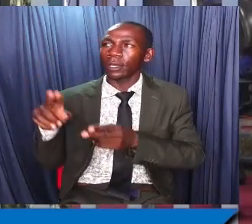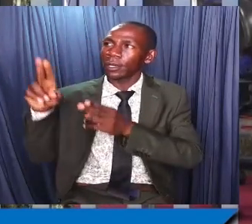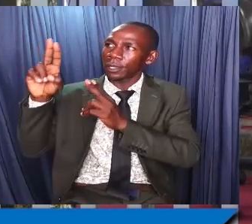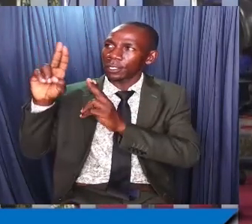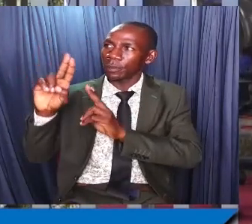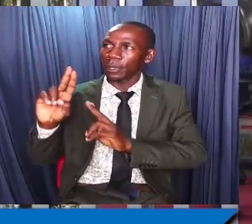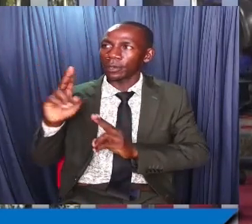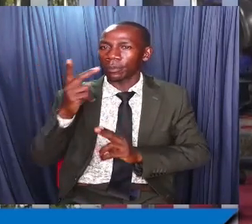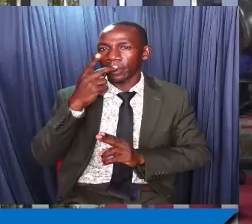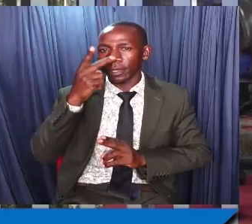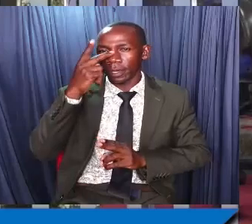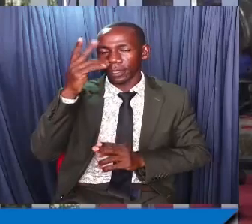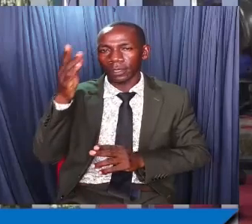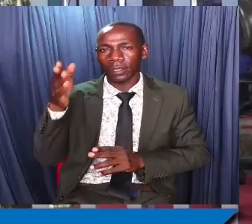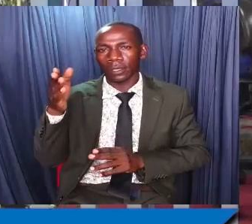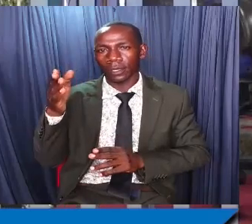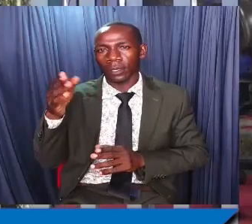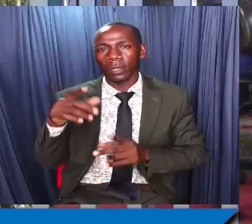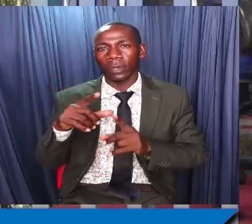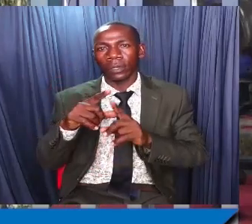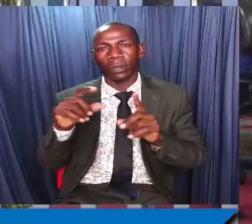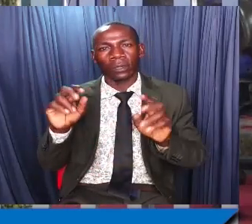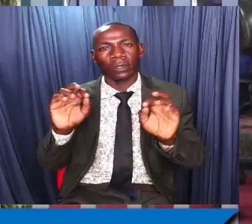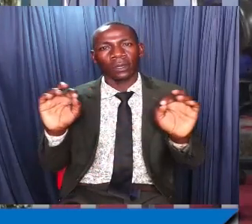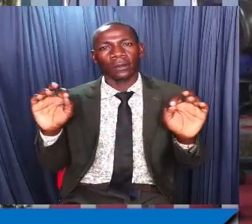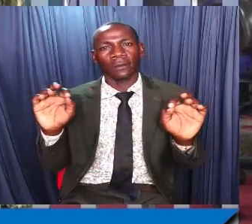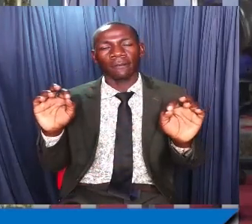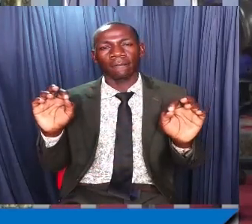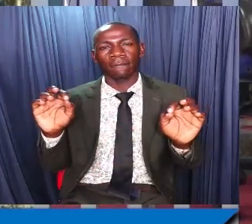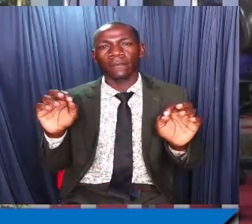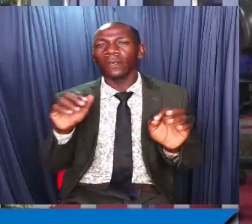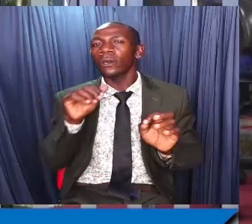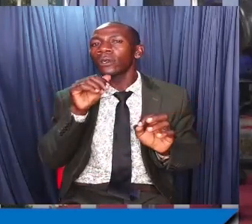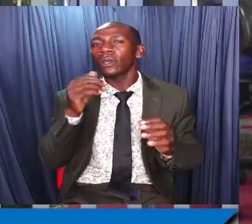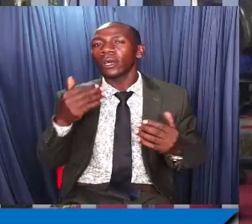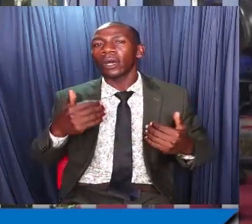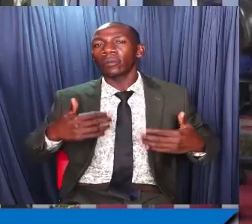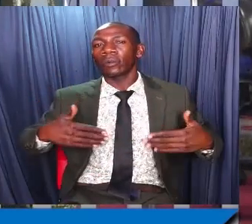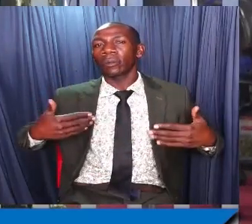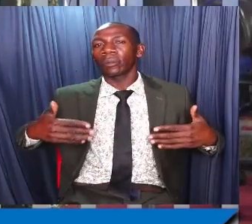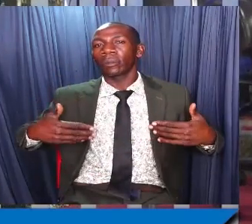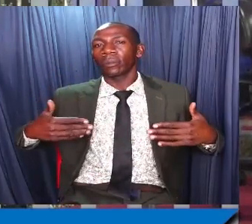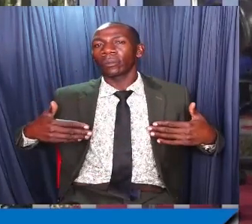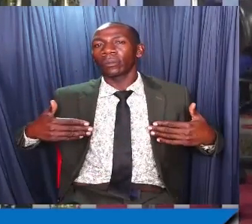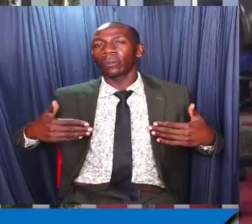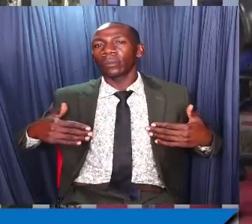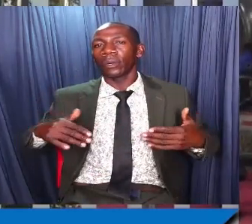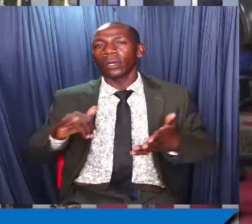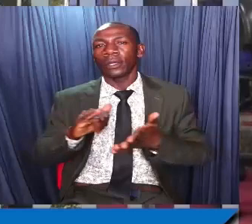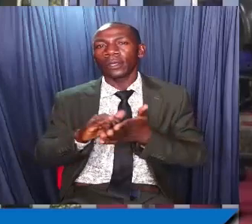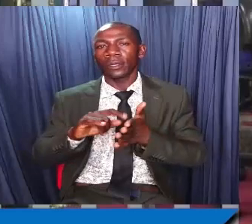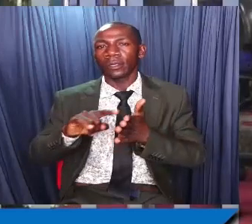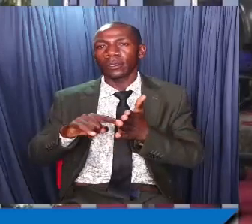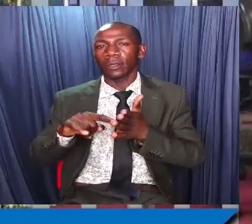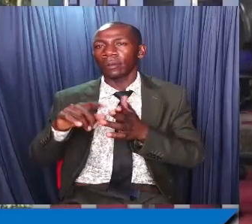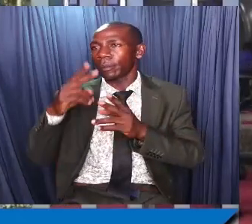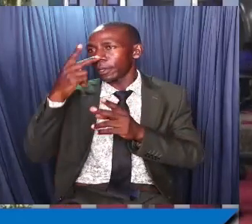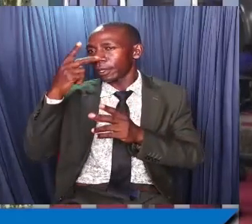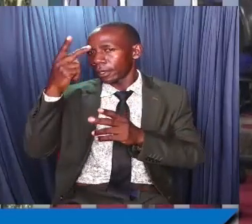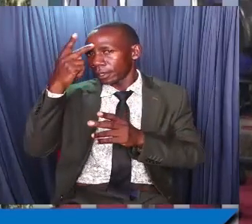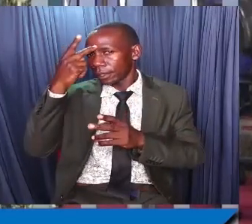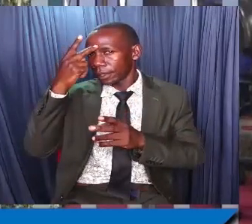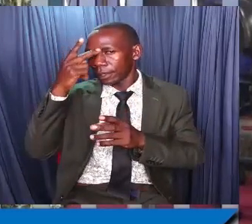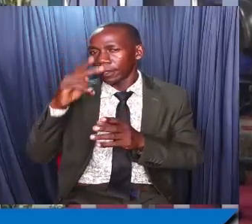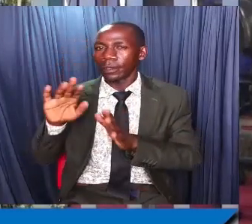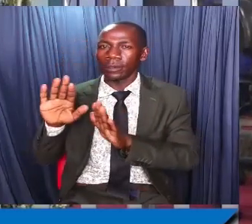mzazi wake. Honor your parents. Ndio kitu hakiko. It's what they lack. Hana ile furaha. Because the joy yako na huyu mzazi. That this parent.